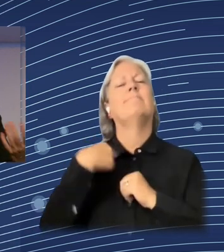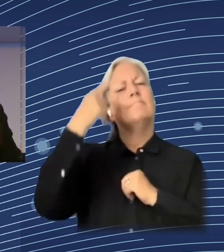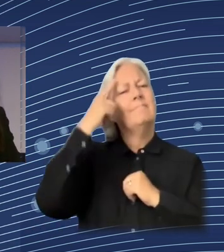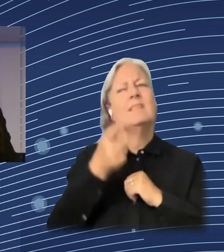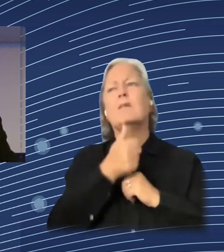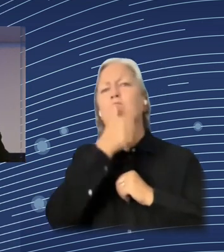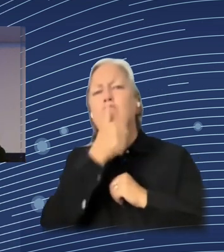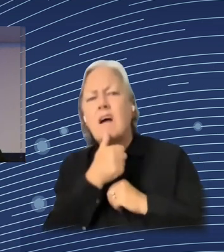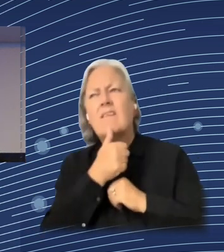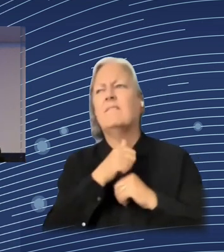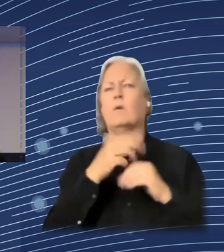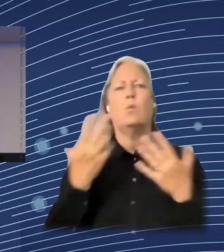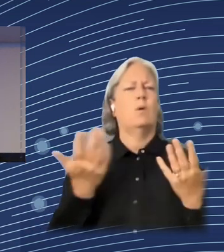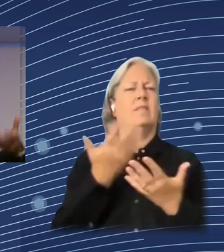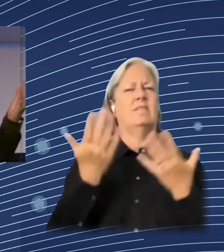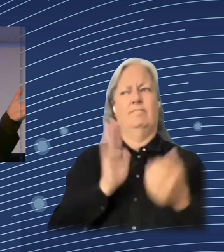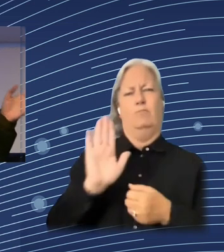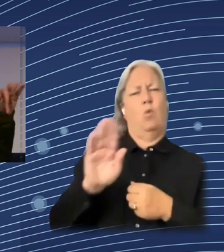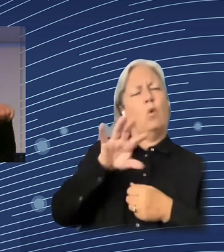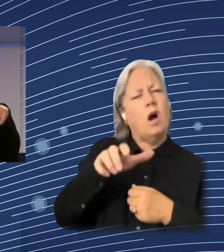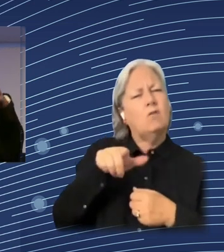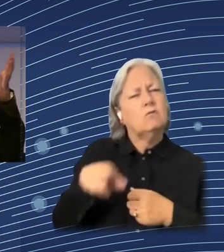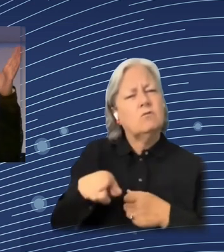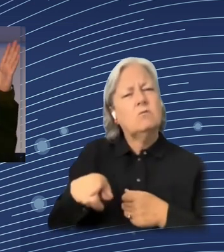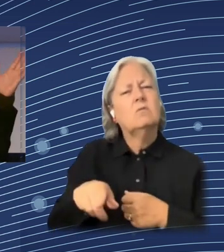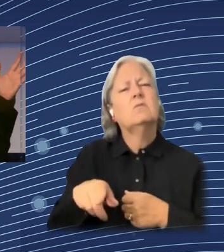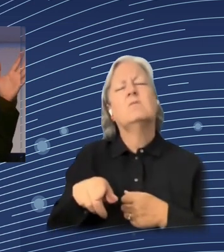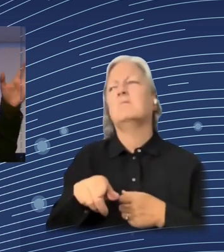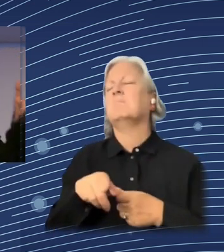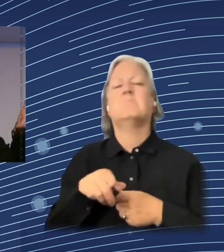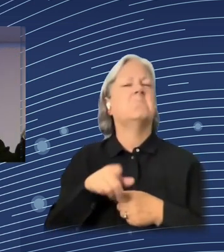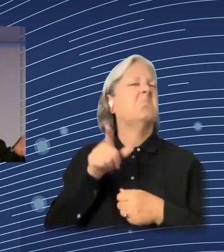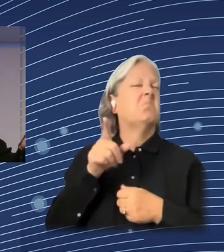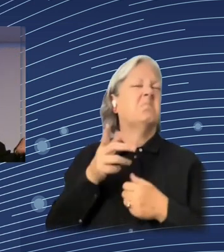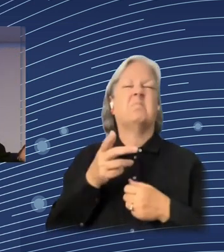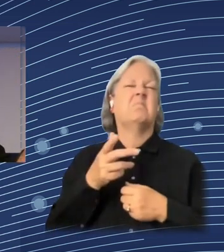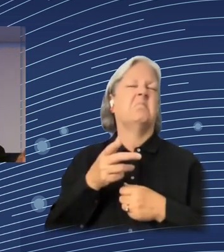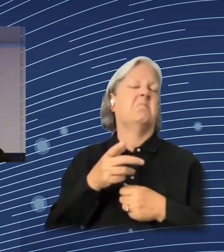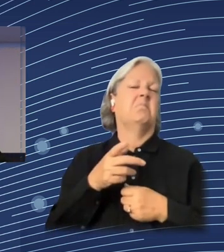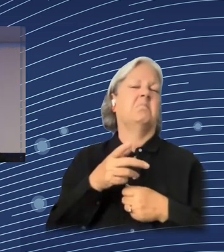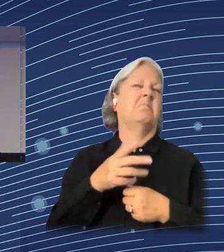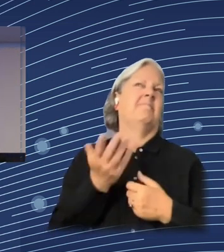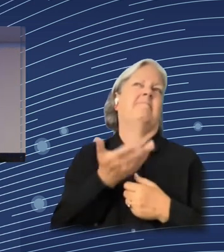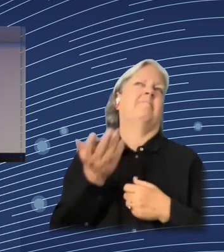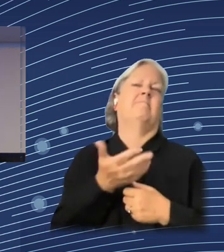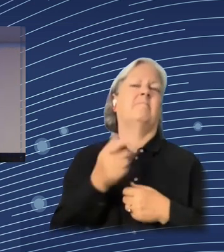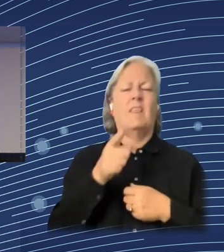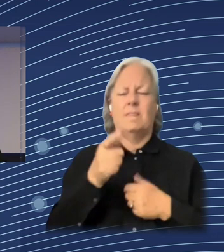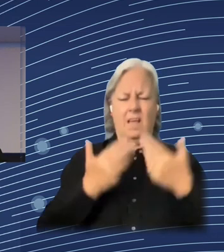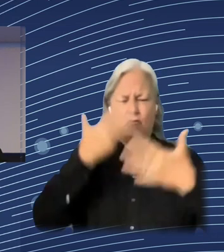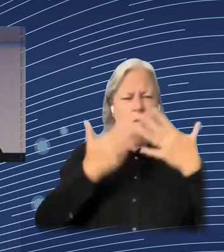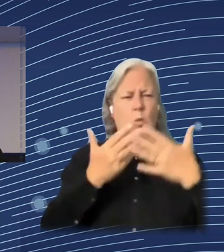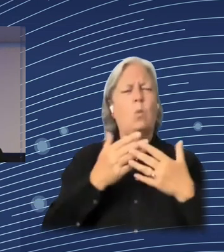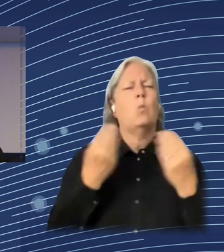it was like a step further in terms of state surveillance, and there also like why these algorithms were being used,